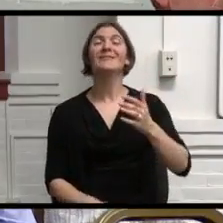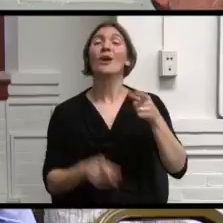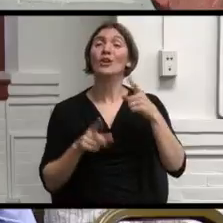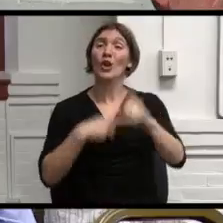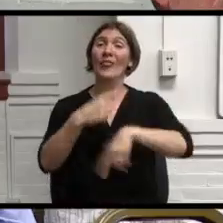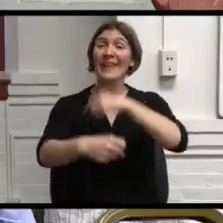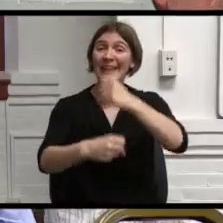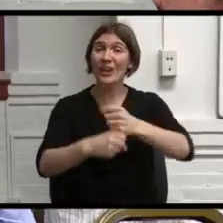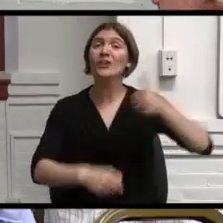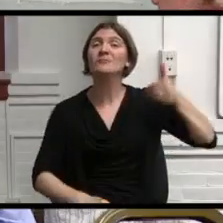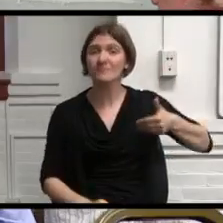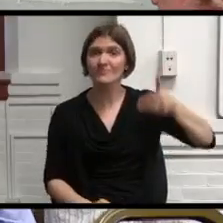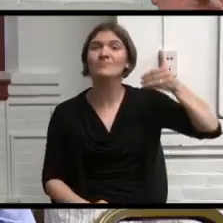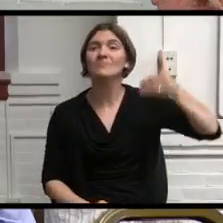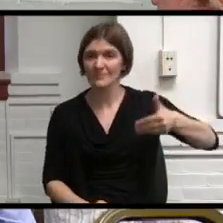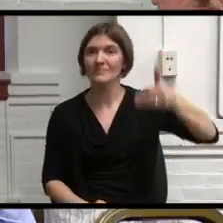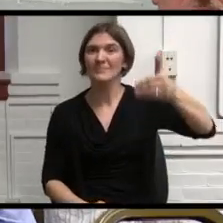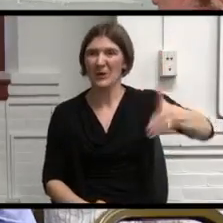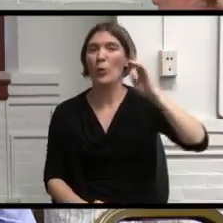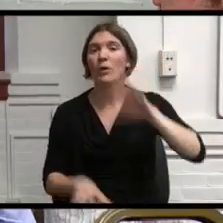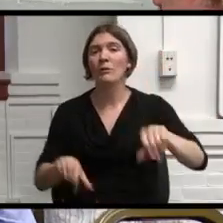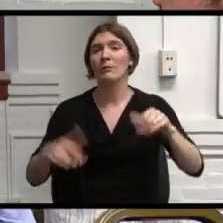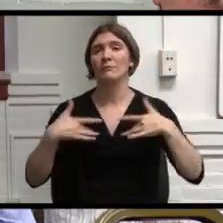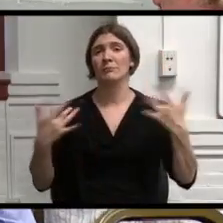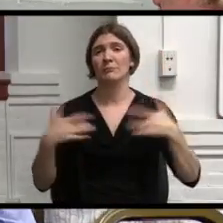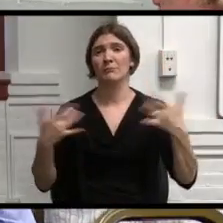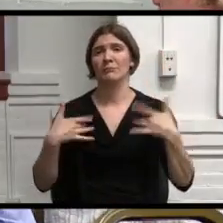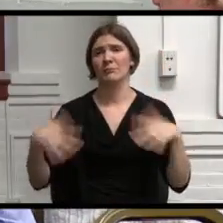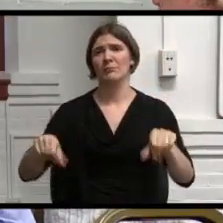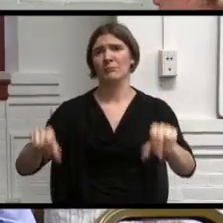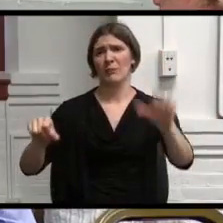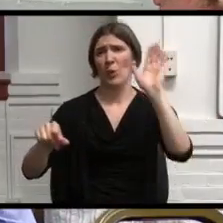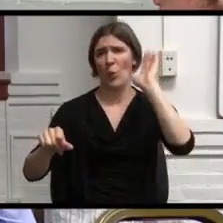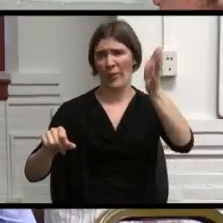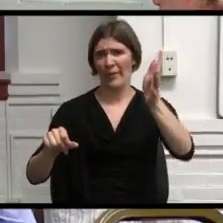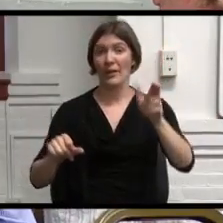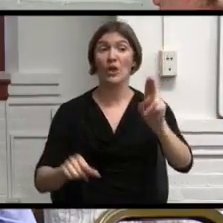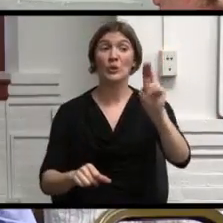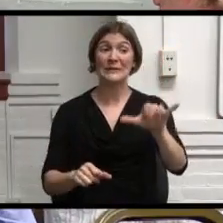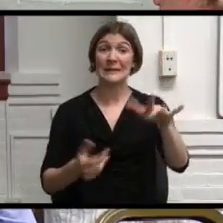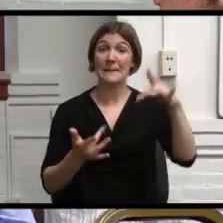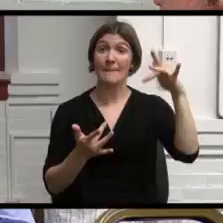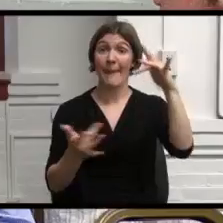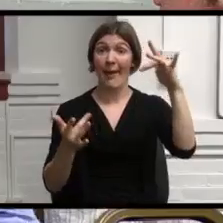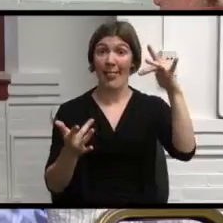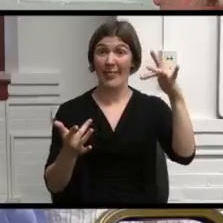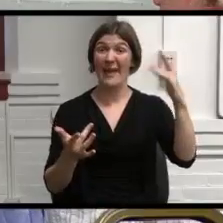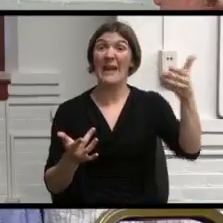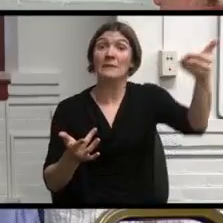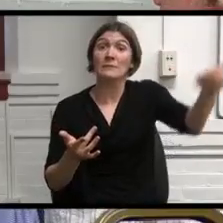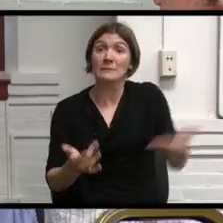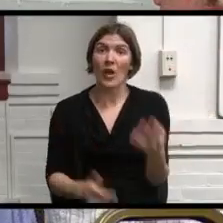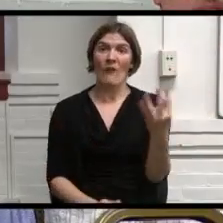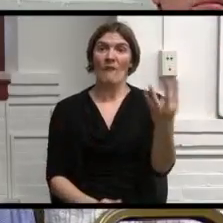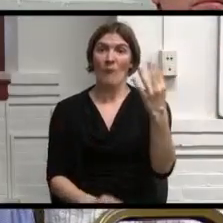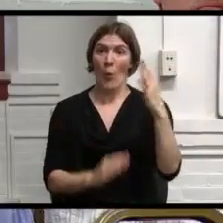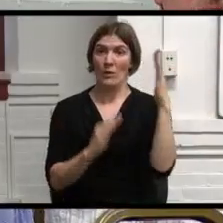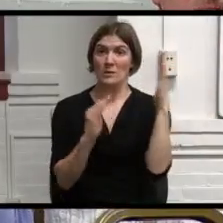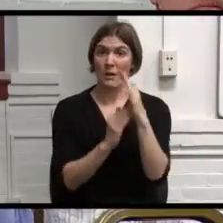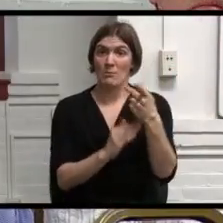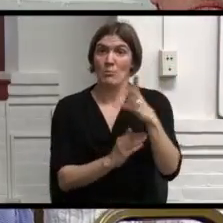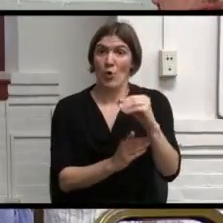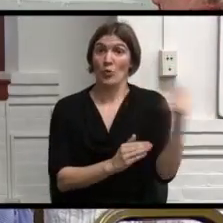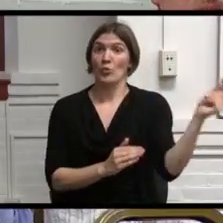year, we're doing a lot more stuff like that. We had New York City Ballet brought 4 principal dancers who came and